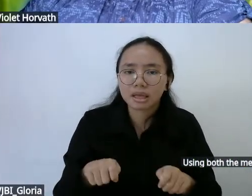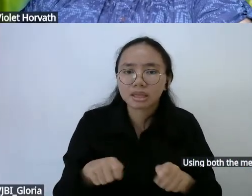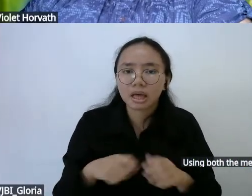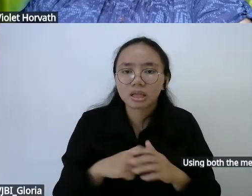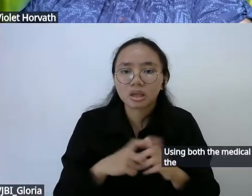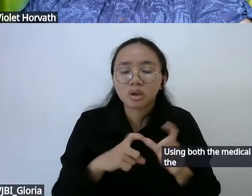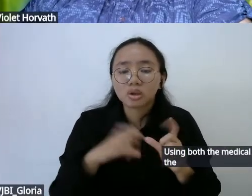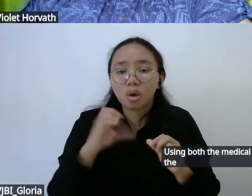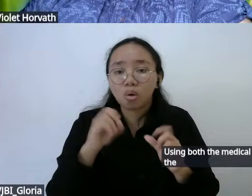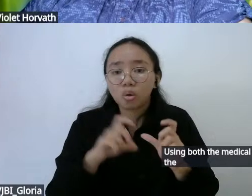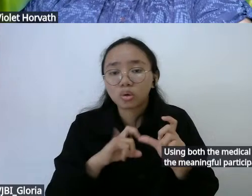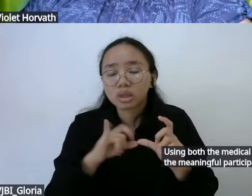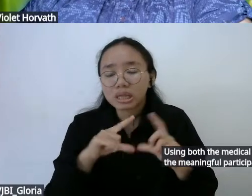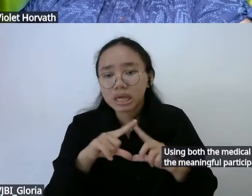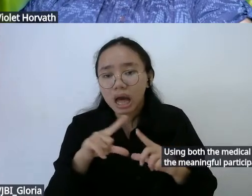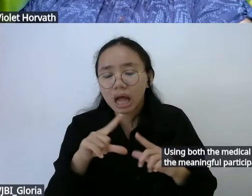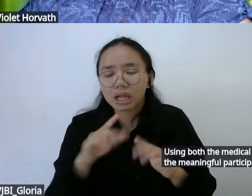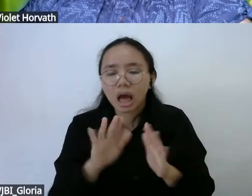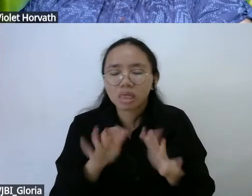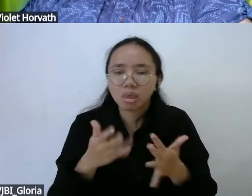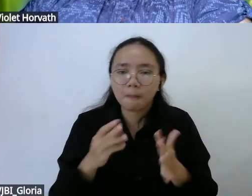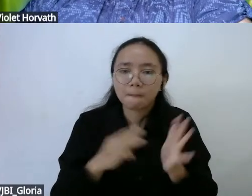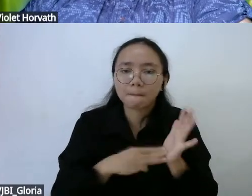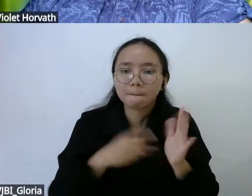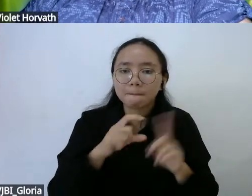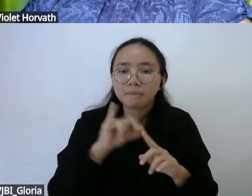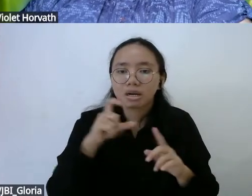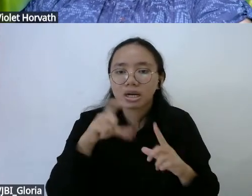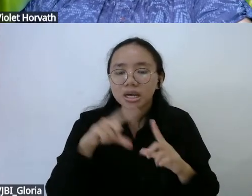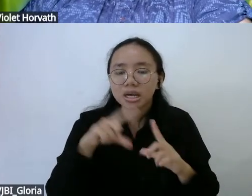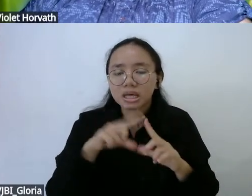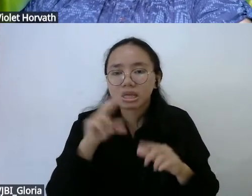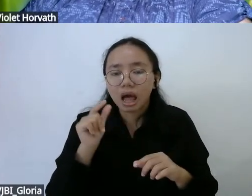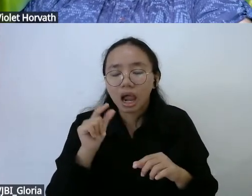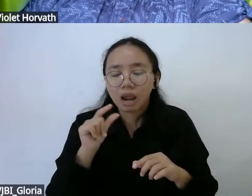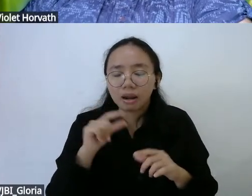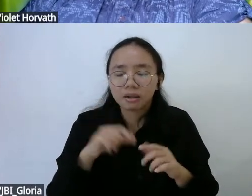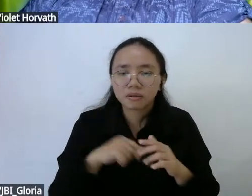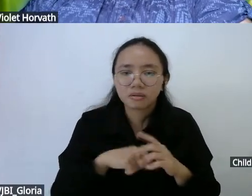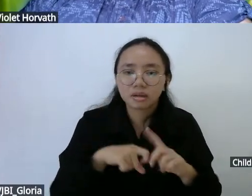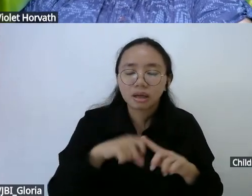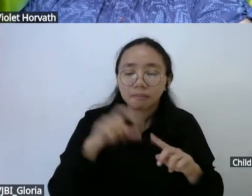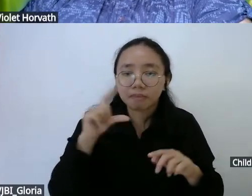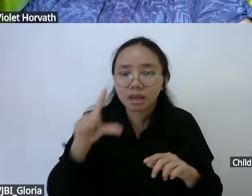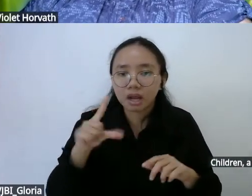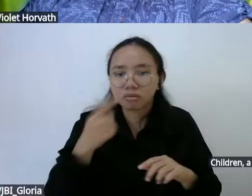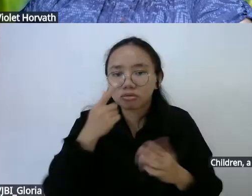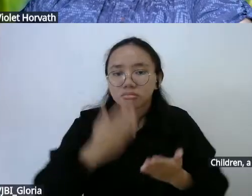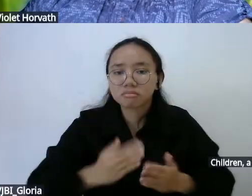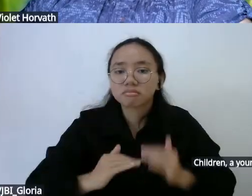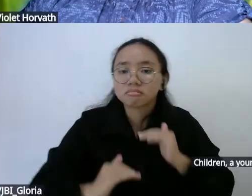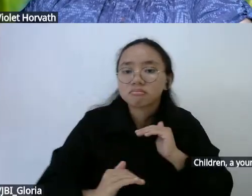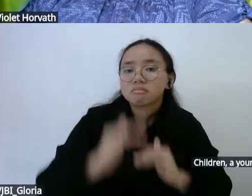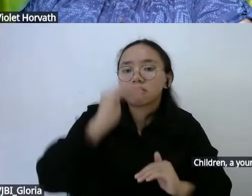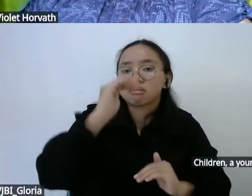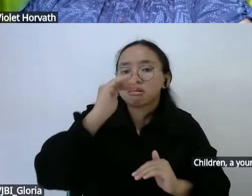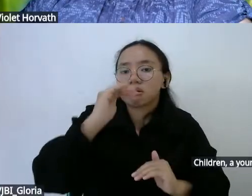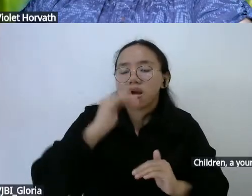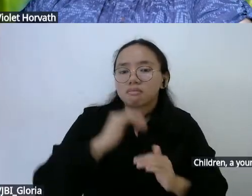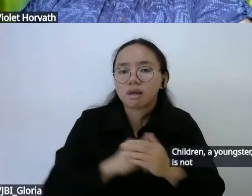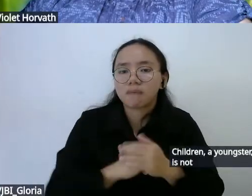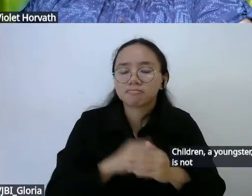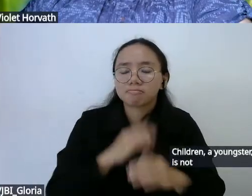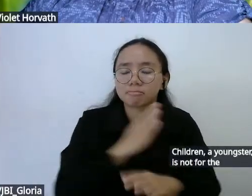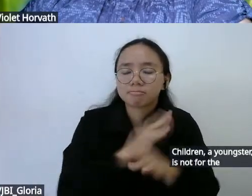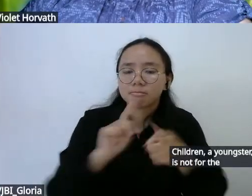meaningful participation of children, a youngster, and the person with disabilities? Because disabilities is not for the